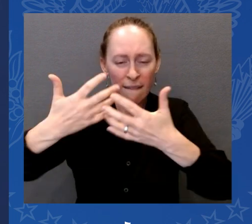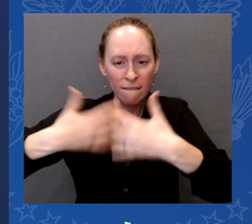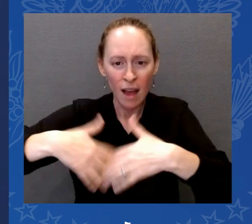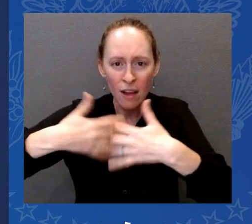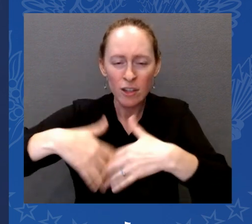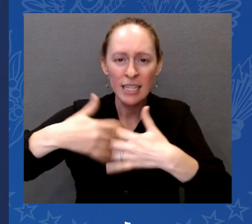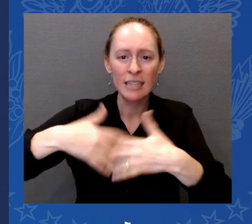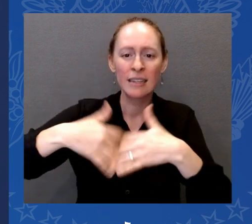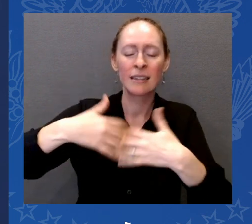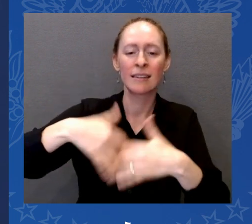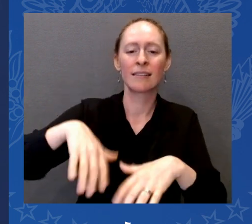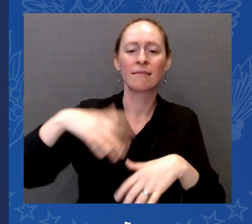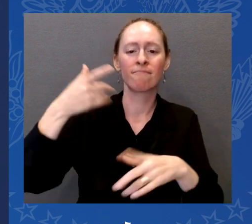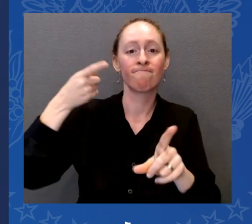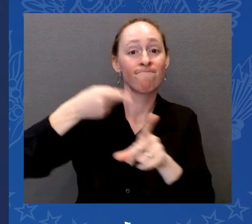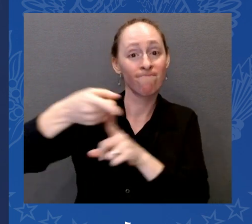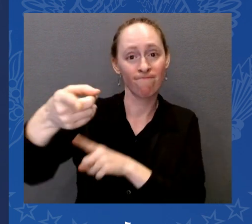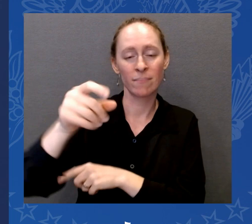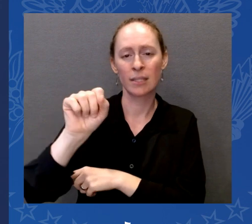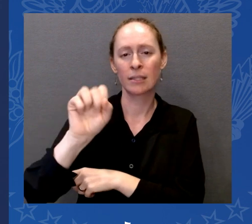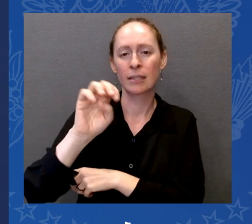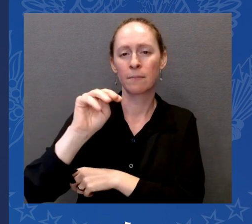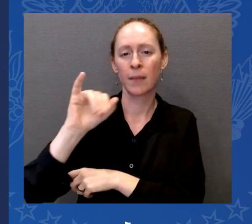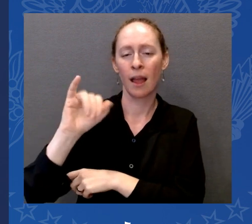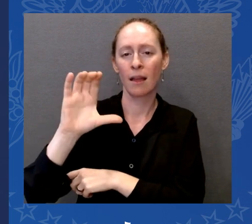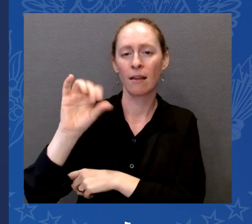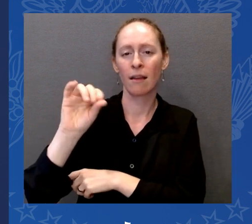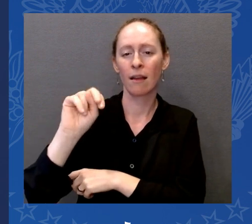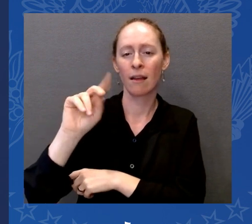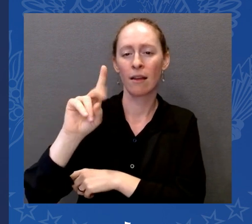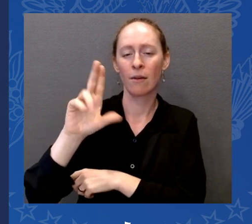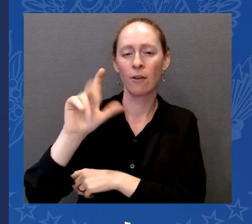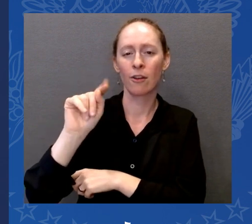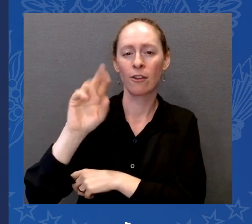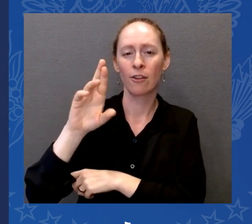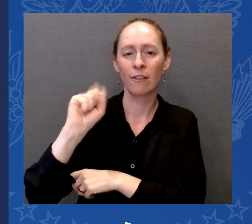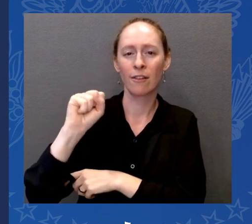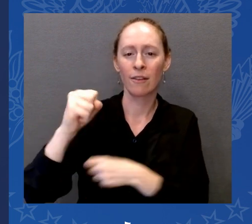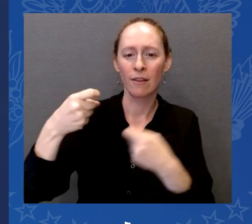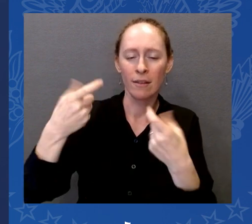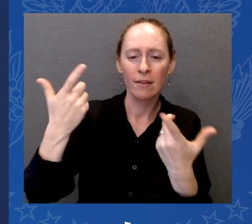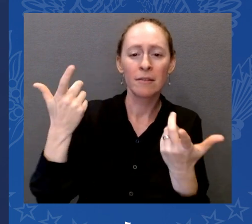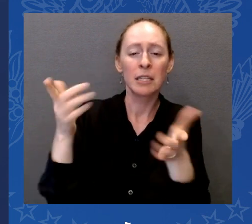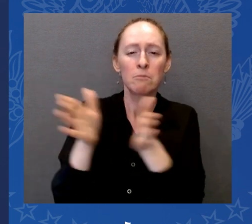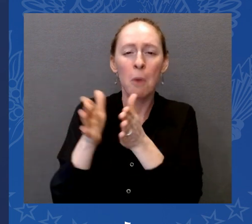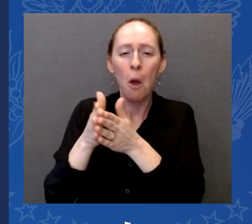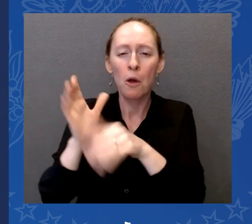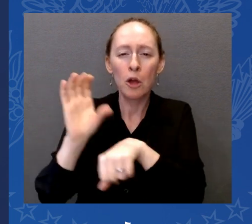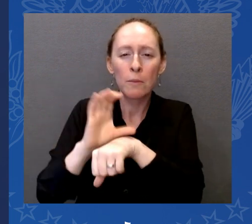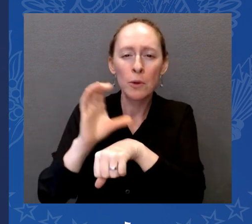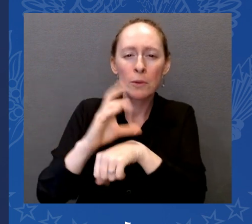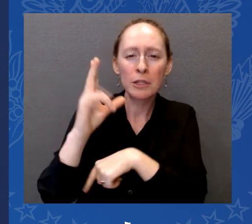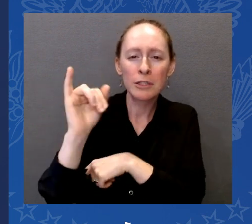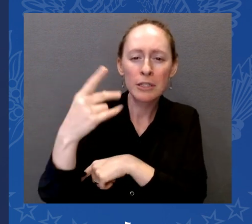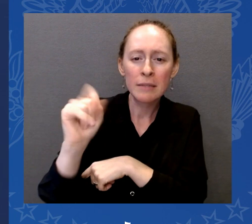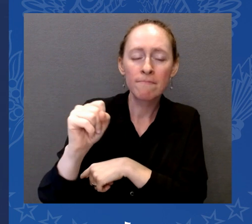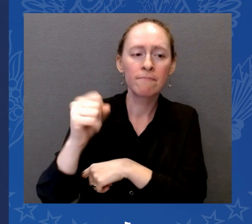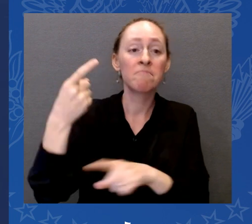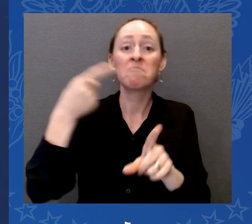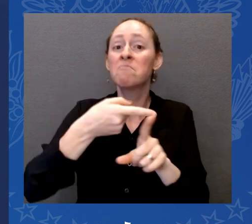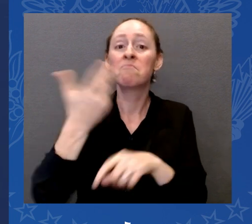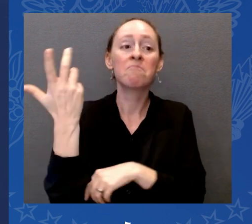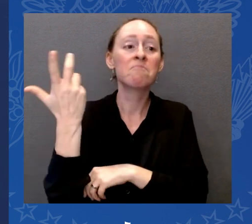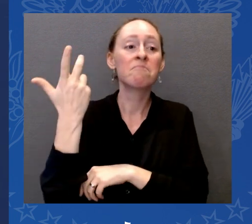power everything in our everyday lives, from our smartphones to our automobiles to washing machines, hospital equipment, you name it. It's